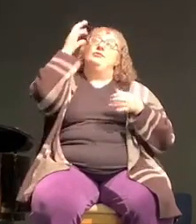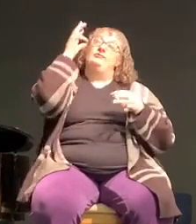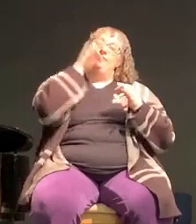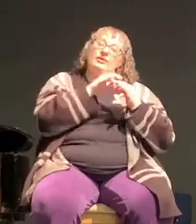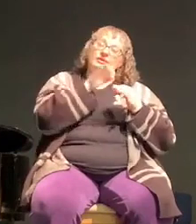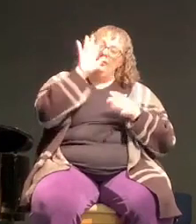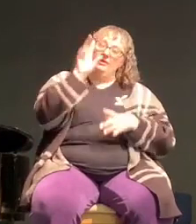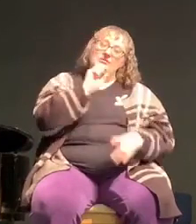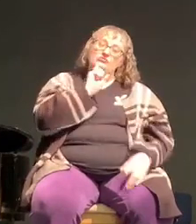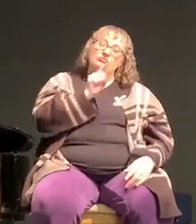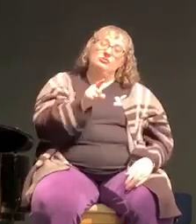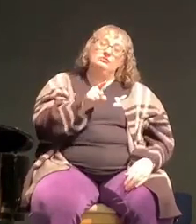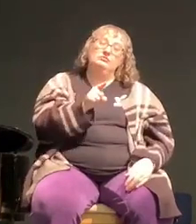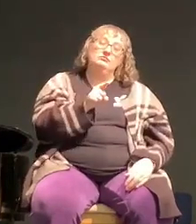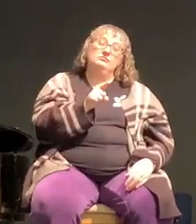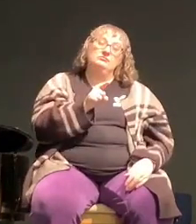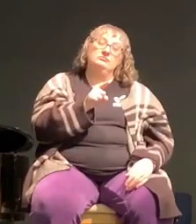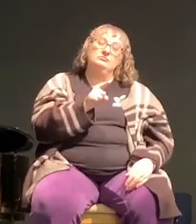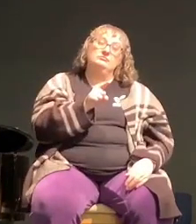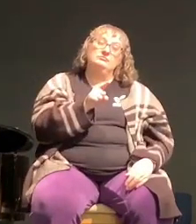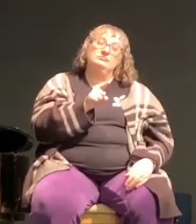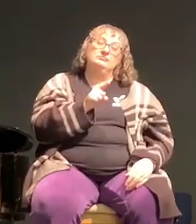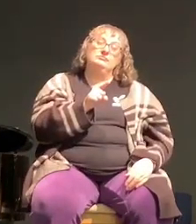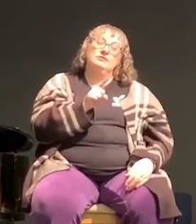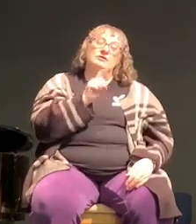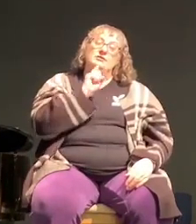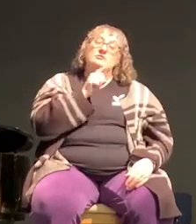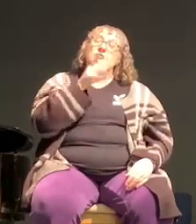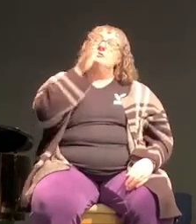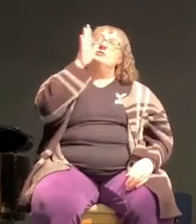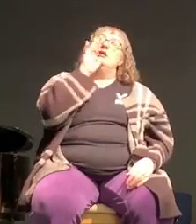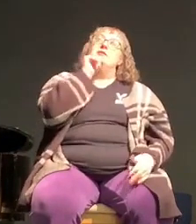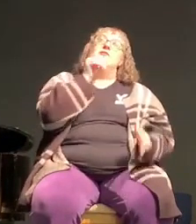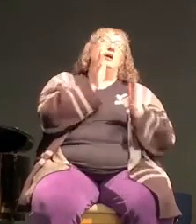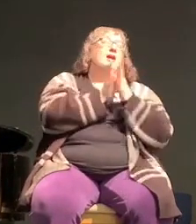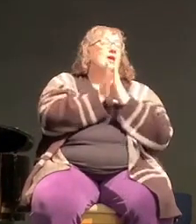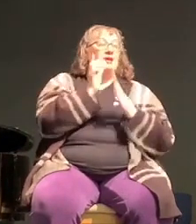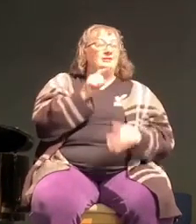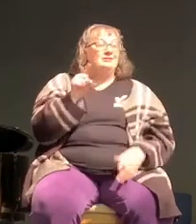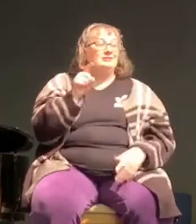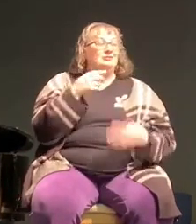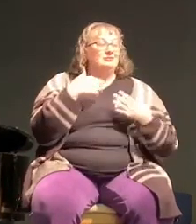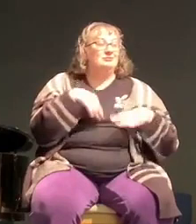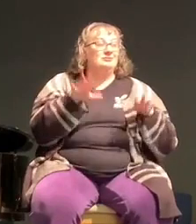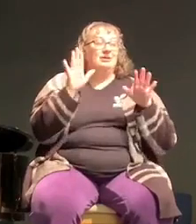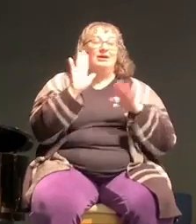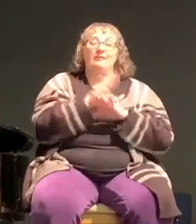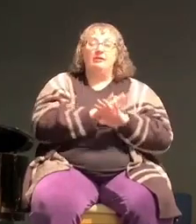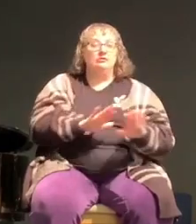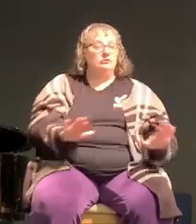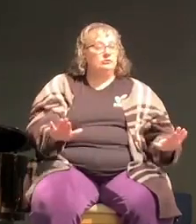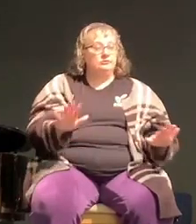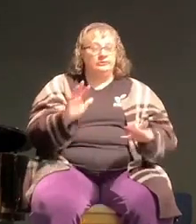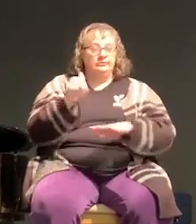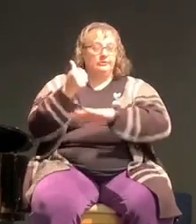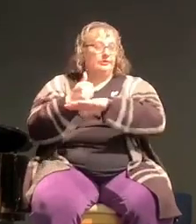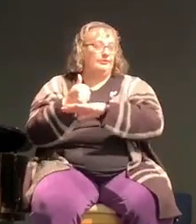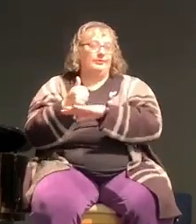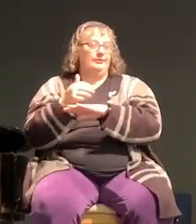like He's real. I'm sure God is not asking you to sacrifice your children on the altar.